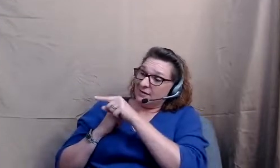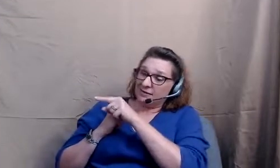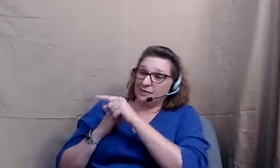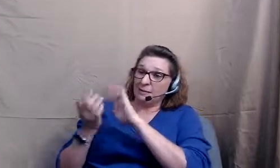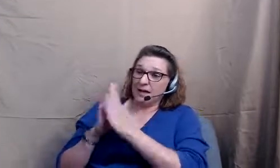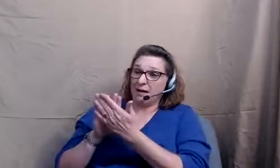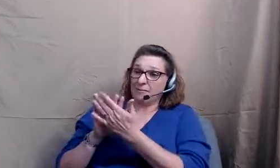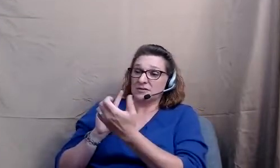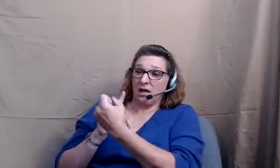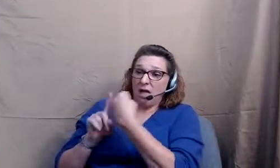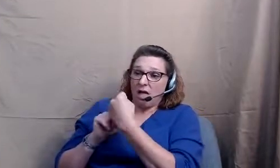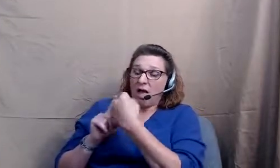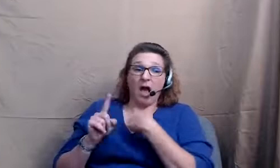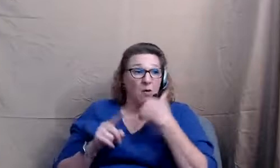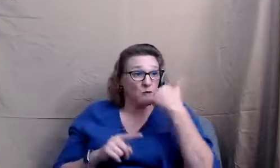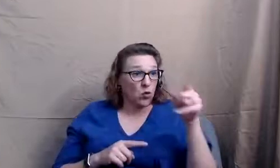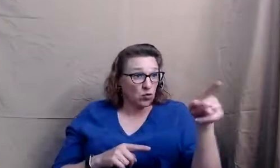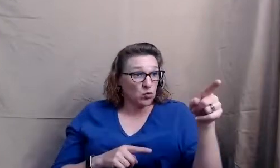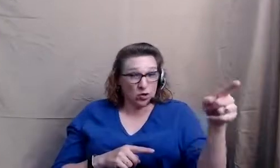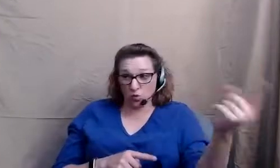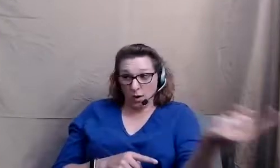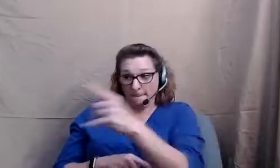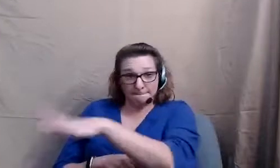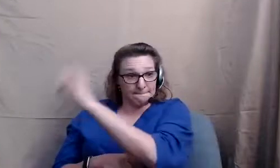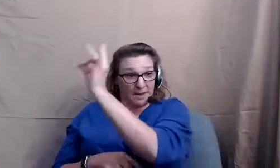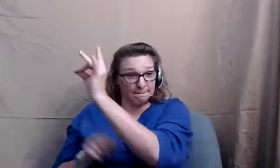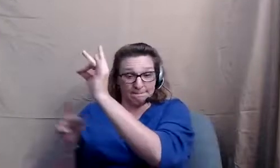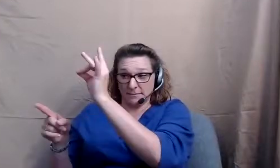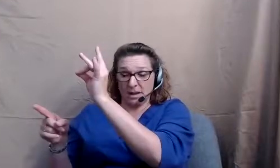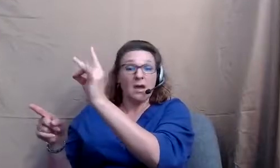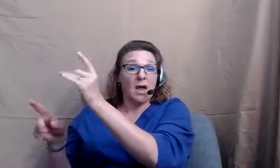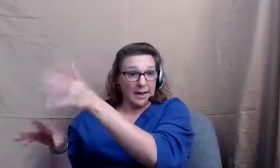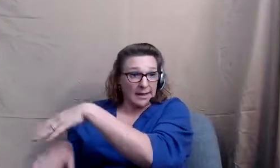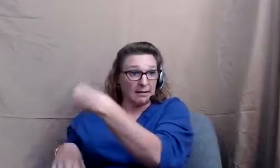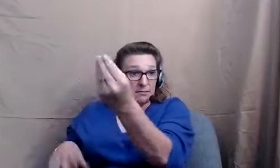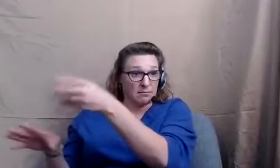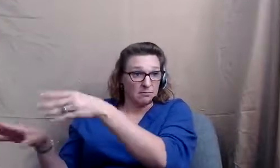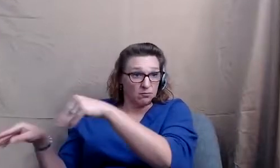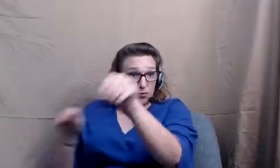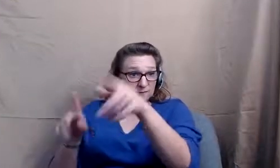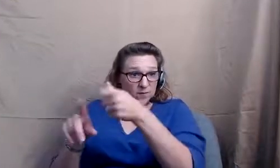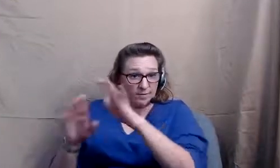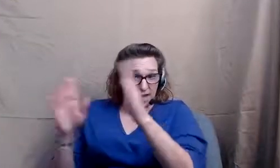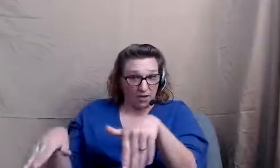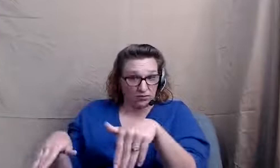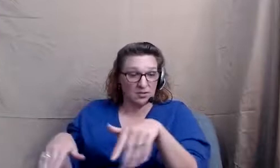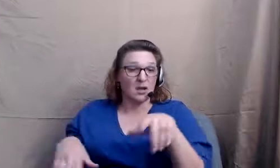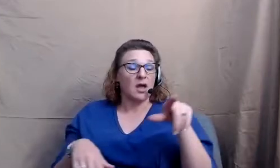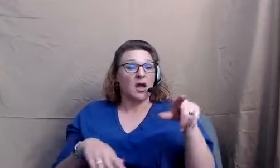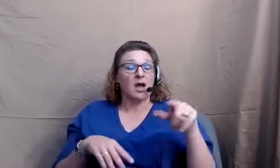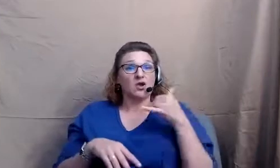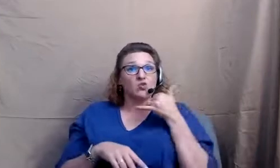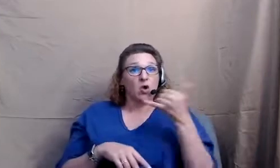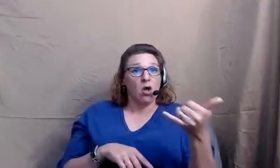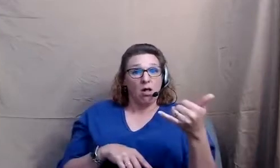abusive, I can call you and you're going to come pick him or her up and you're going to get this person out of my house. And you're going to call this person on a